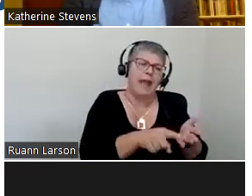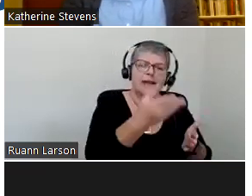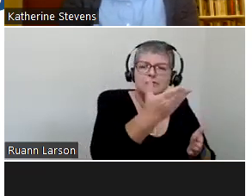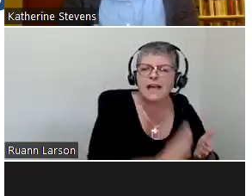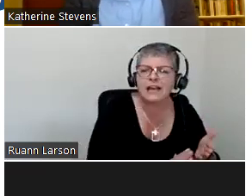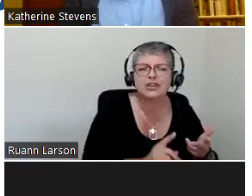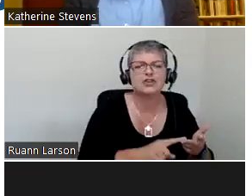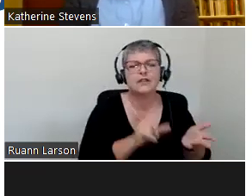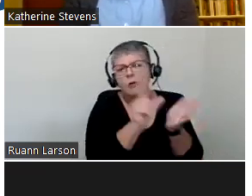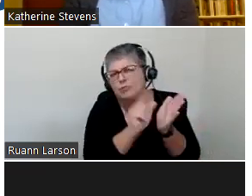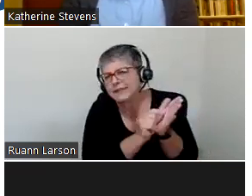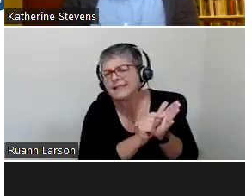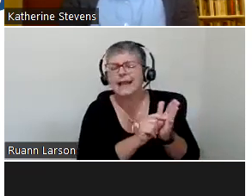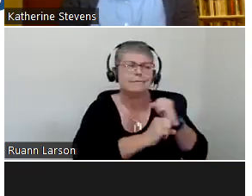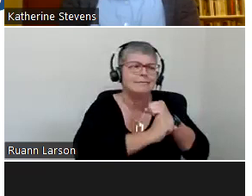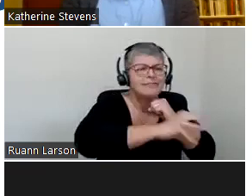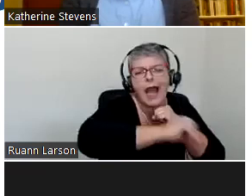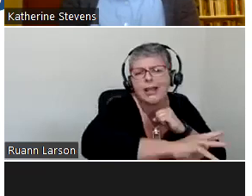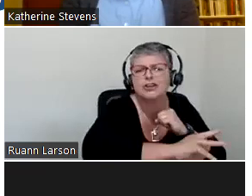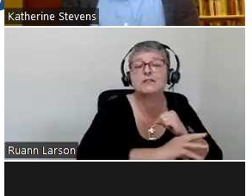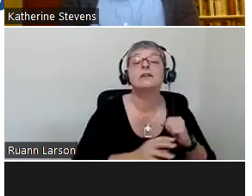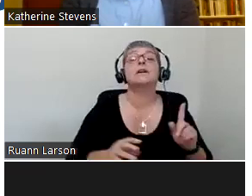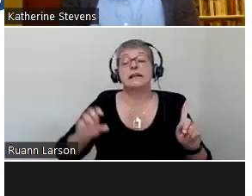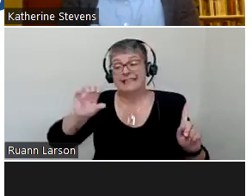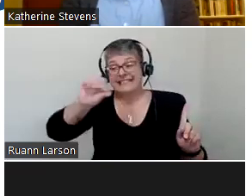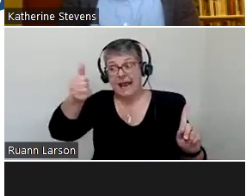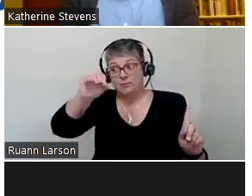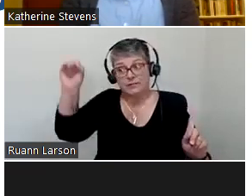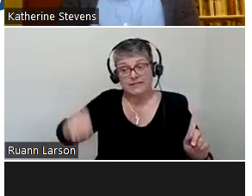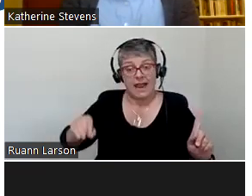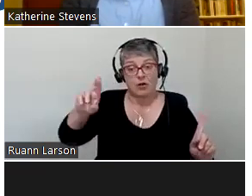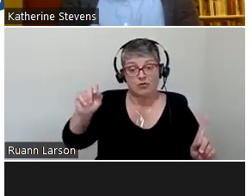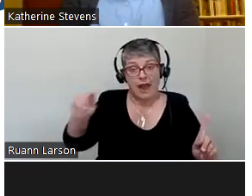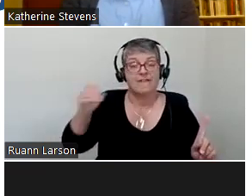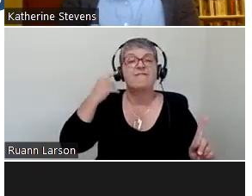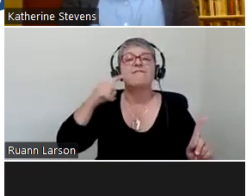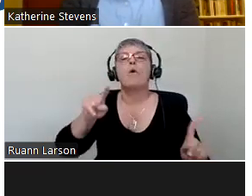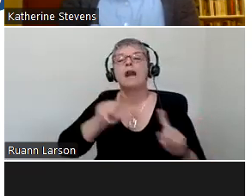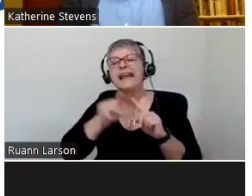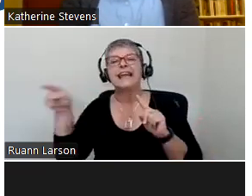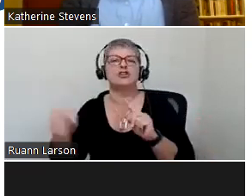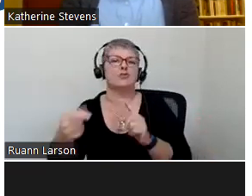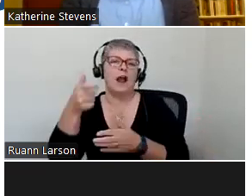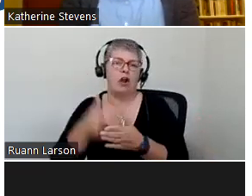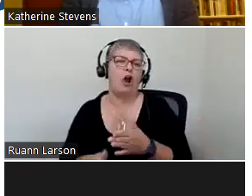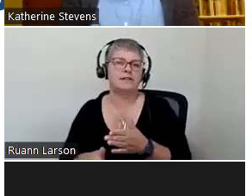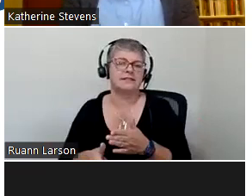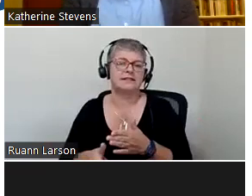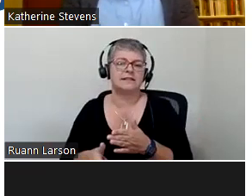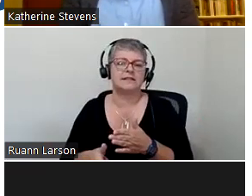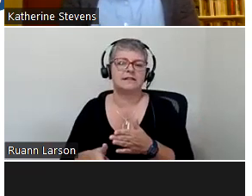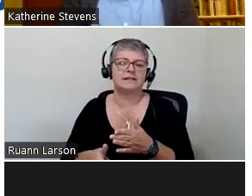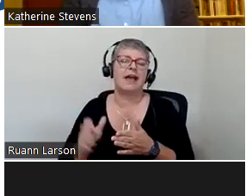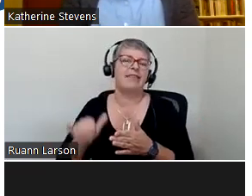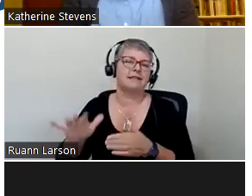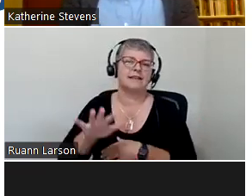printing flyers, we'll then use a 10% rate to calculate its indirect cost that it's going to claim as